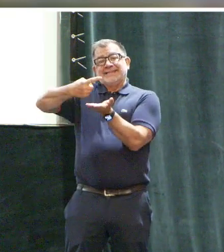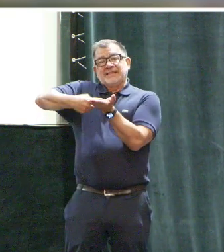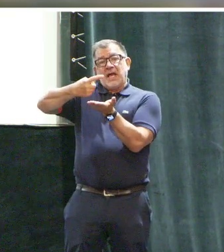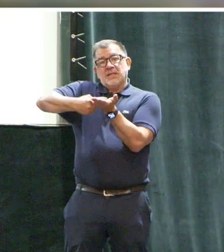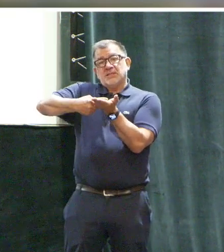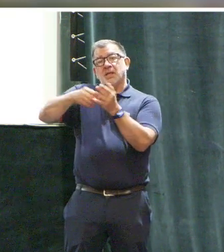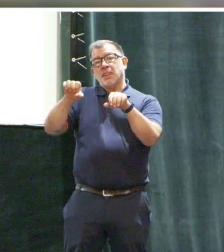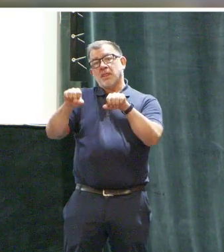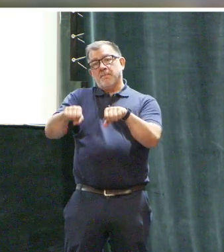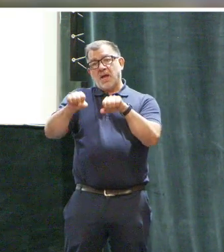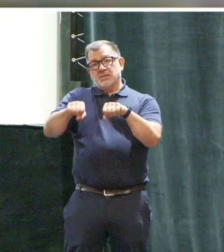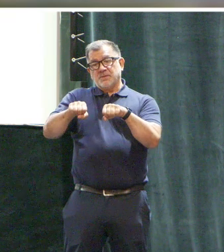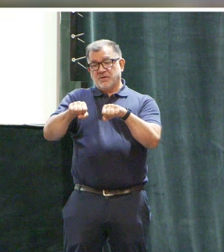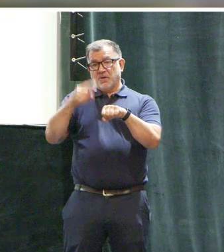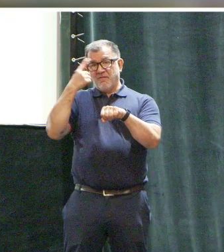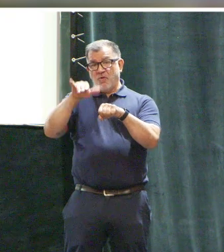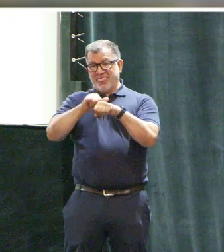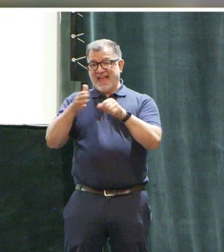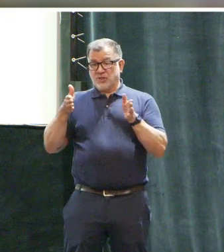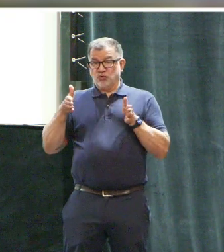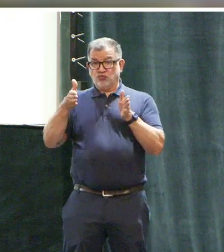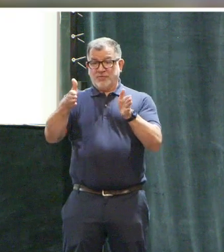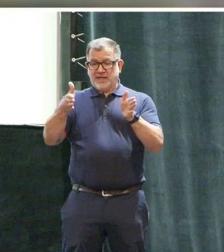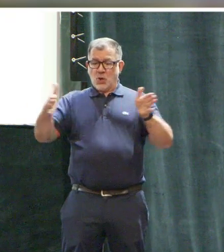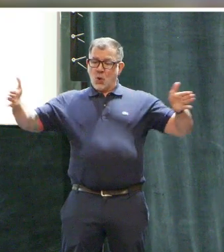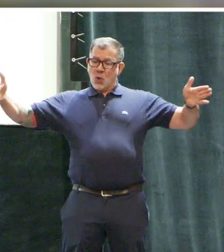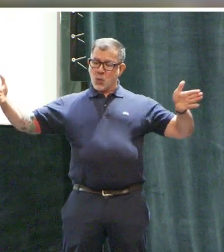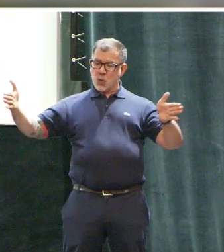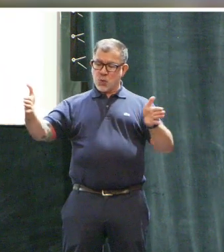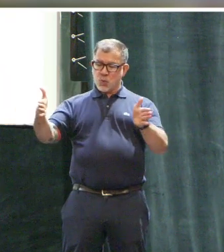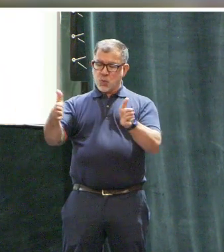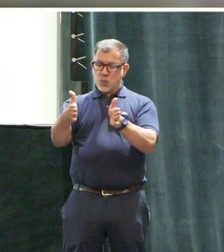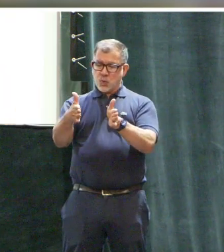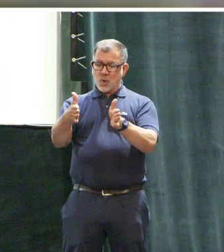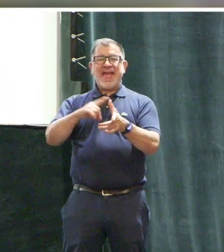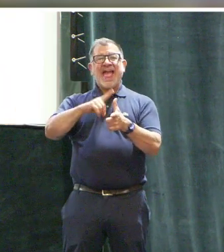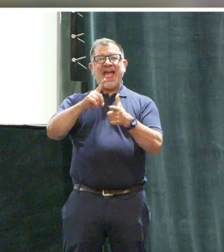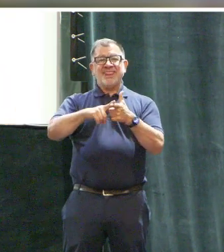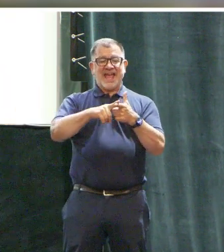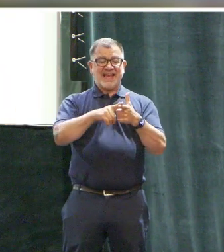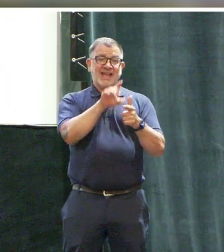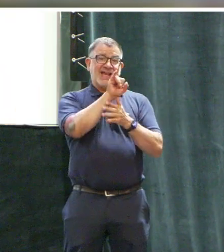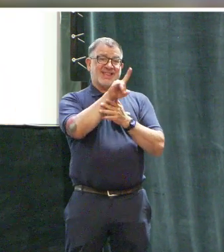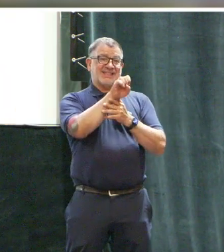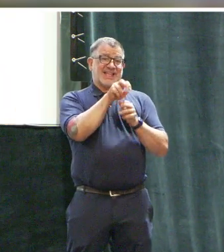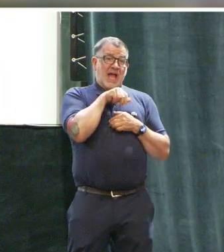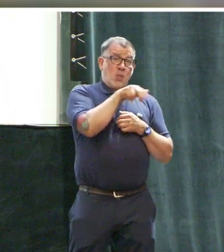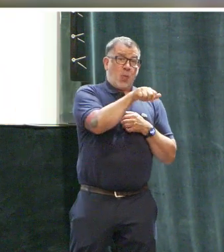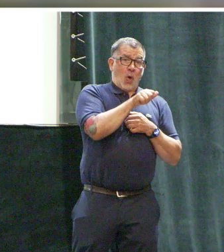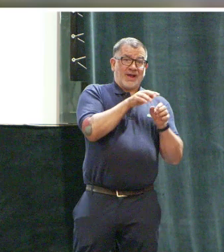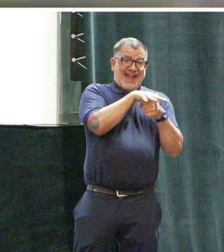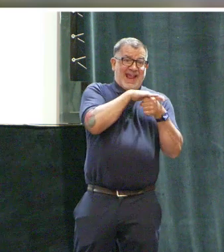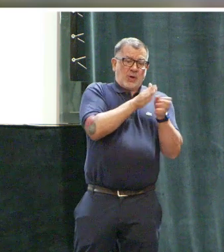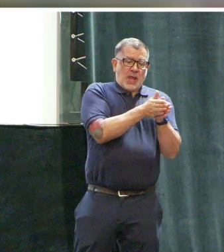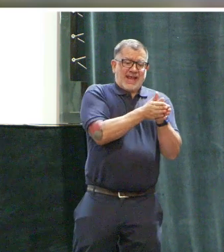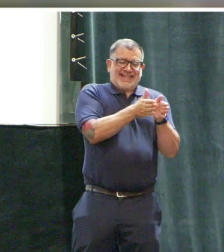the potential for narrowing the street and extending that sidewalk area, that pedestrian area, and creating more